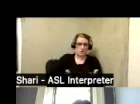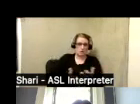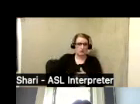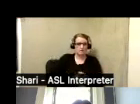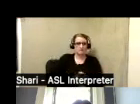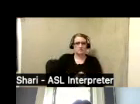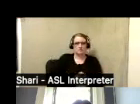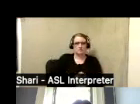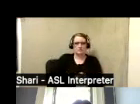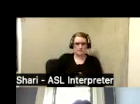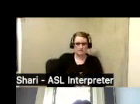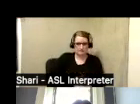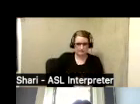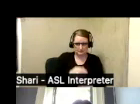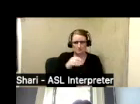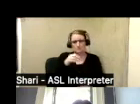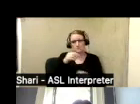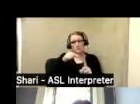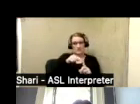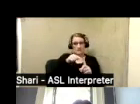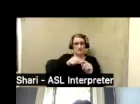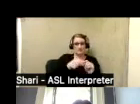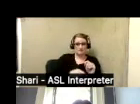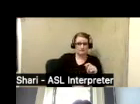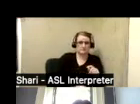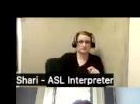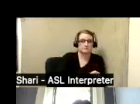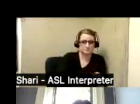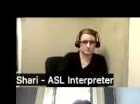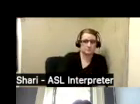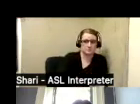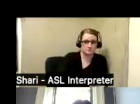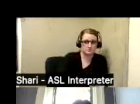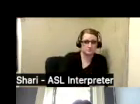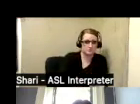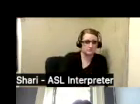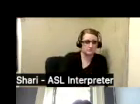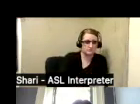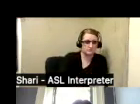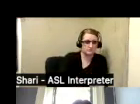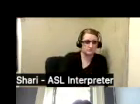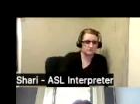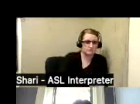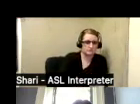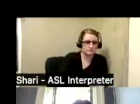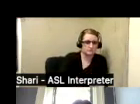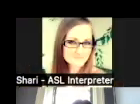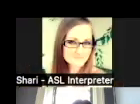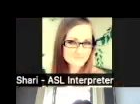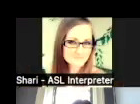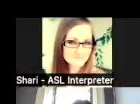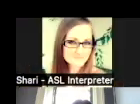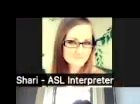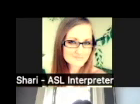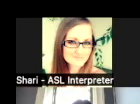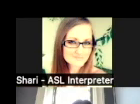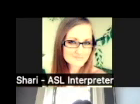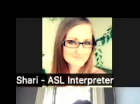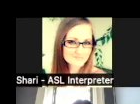of transferential constellation, something of the caregiver's own desire is put to the test in their encounter with the